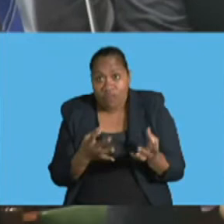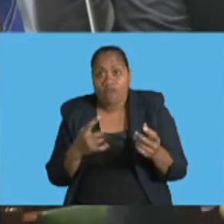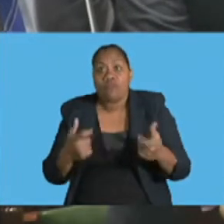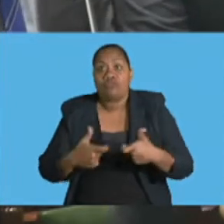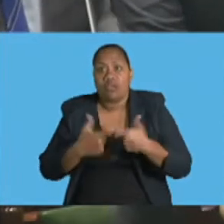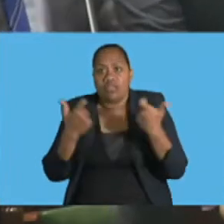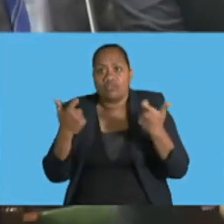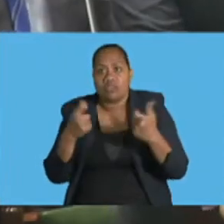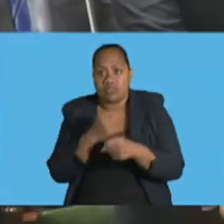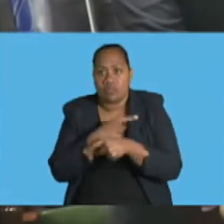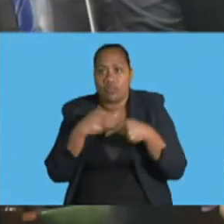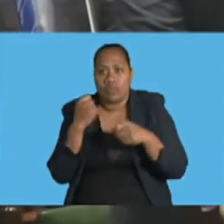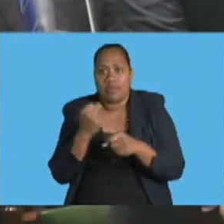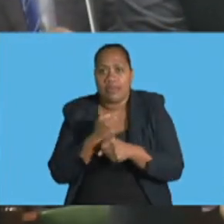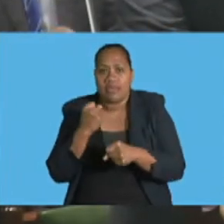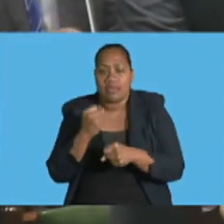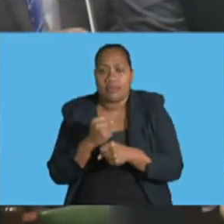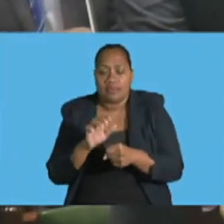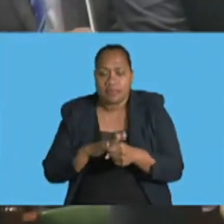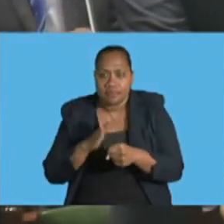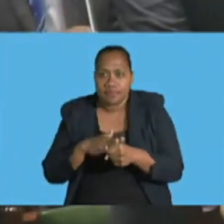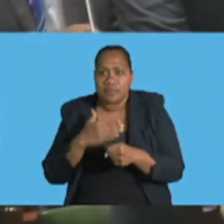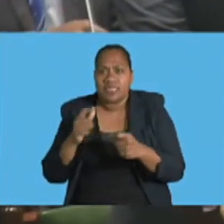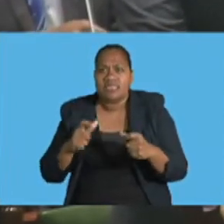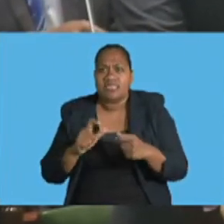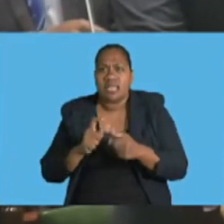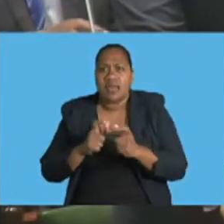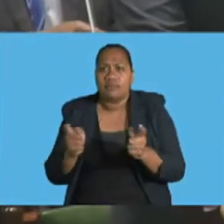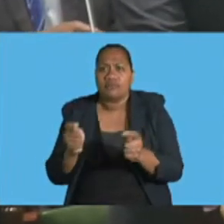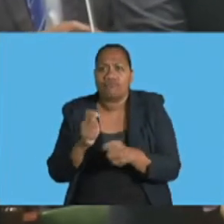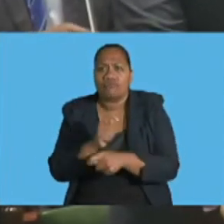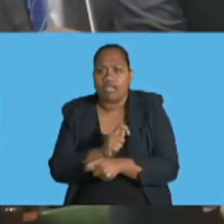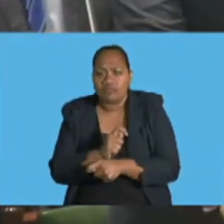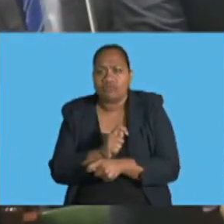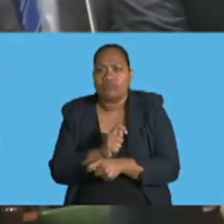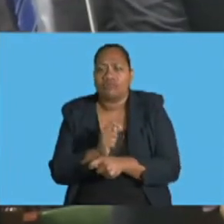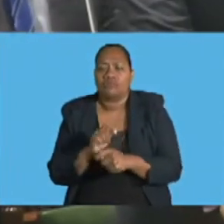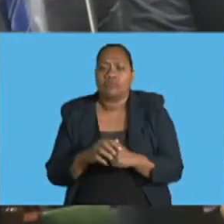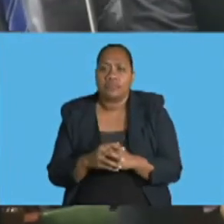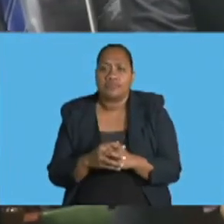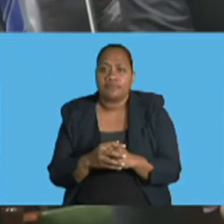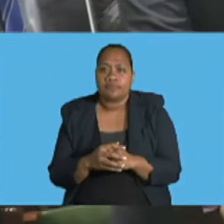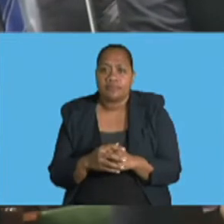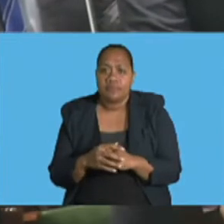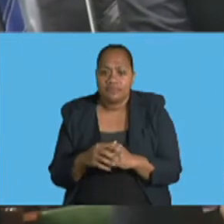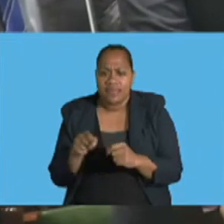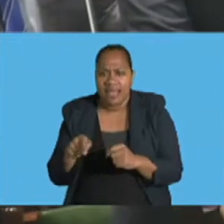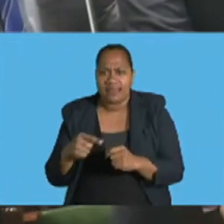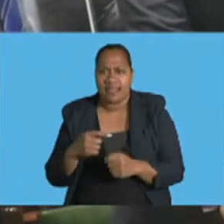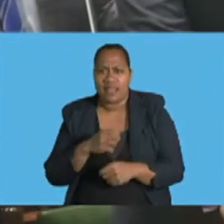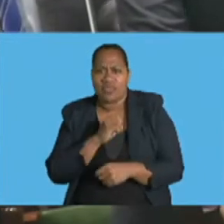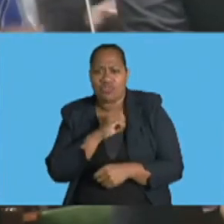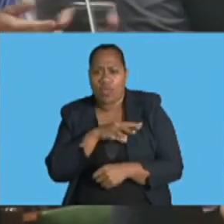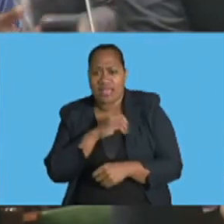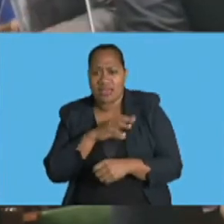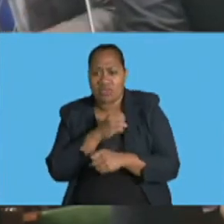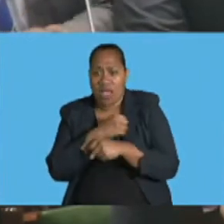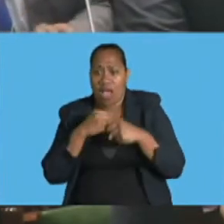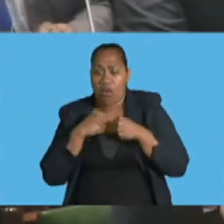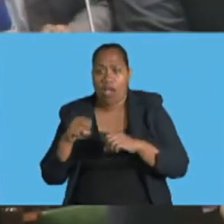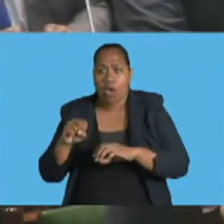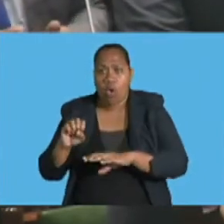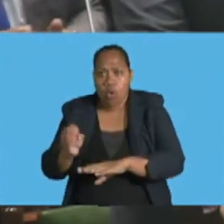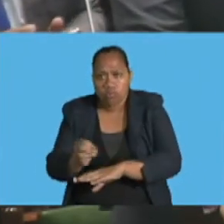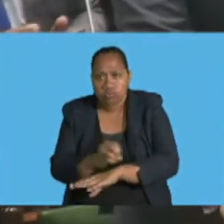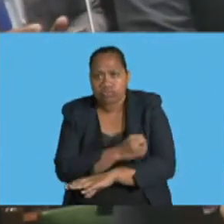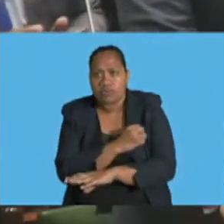Act that will enshrine in law our domestic response to the climate threat and the threat to our oceans, and place that law at the heart